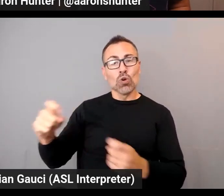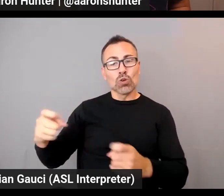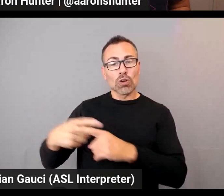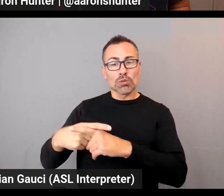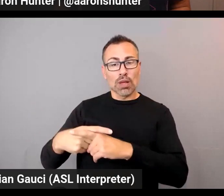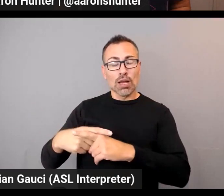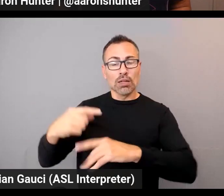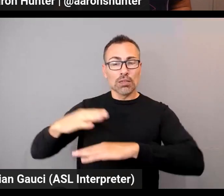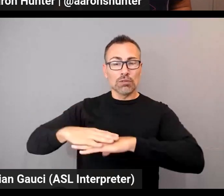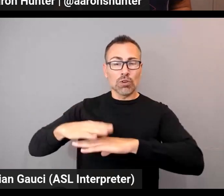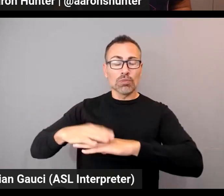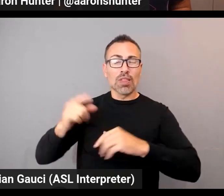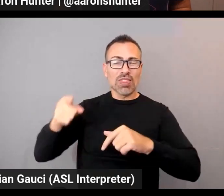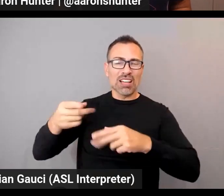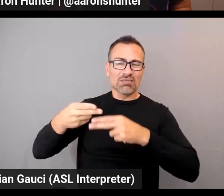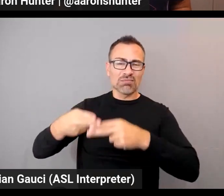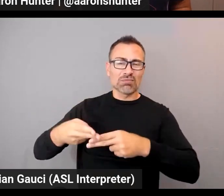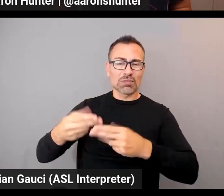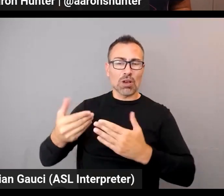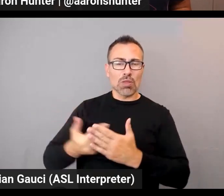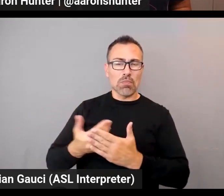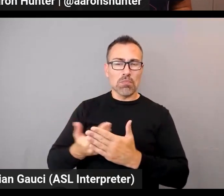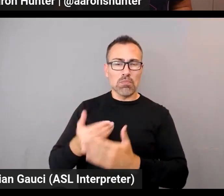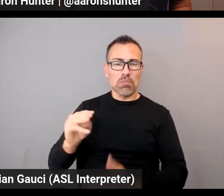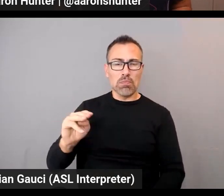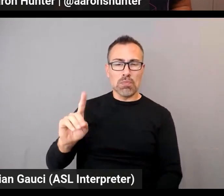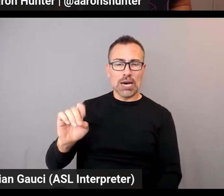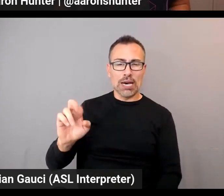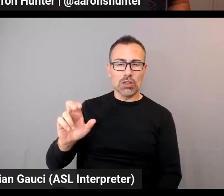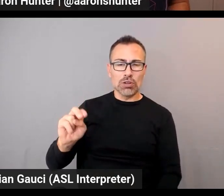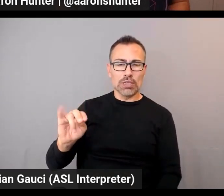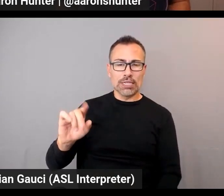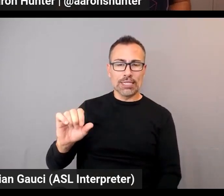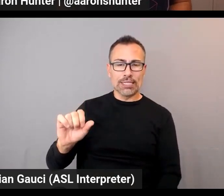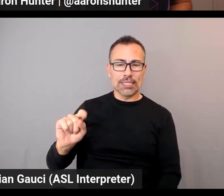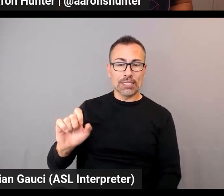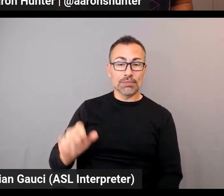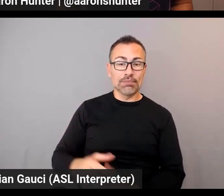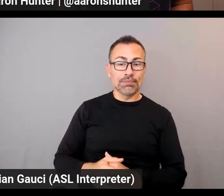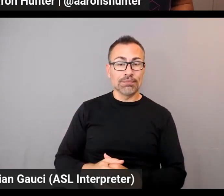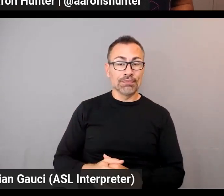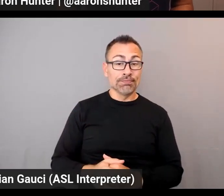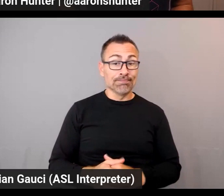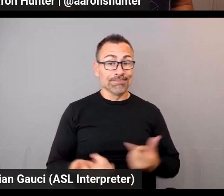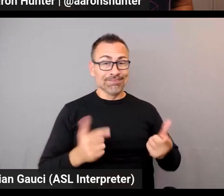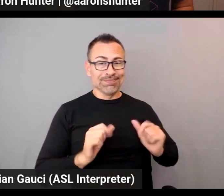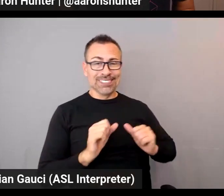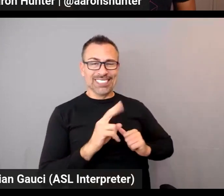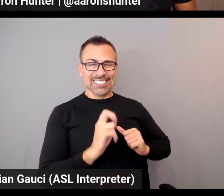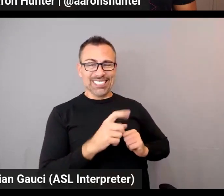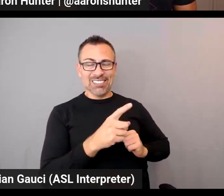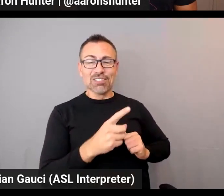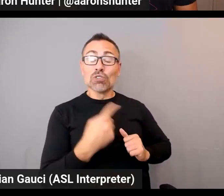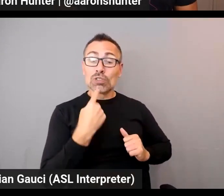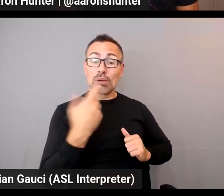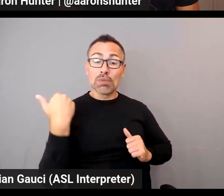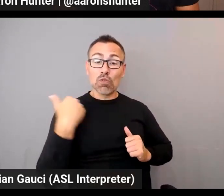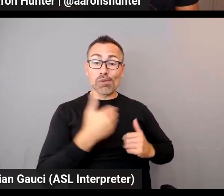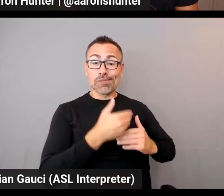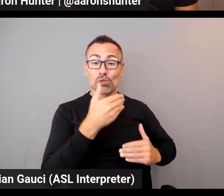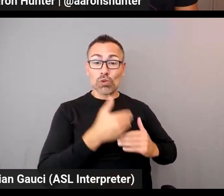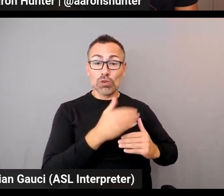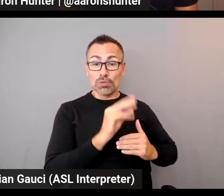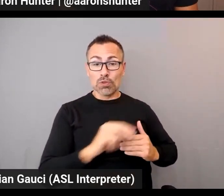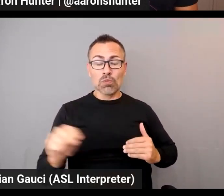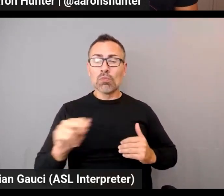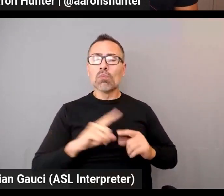refer to as modernization. Okay, so you mentioned like moving from Windows to Linux, but what are the benefits of doing that, right? So